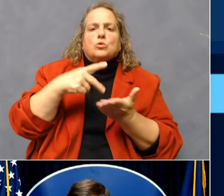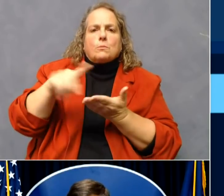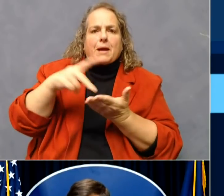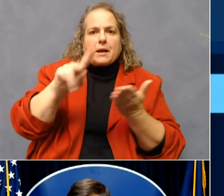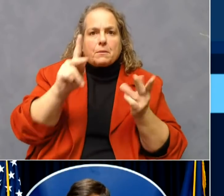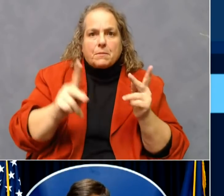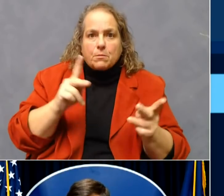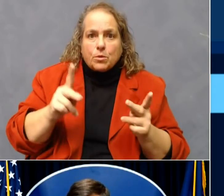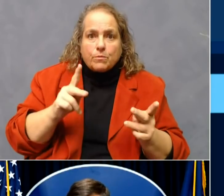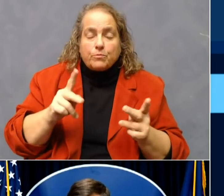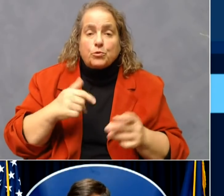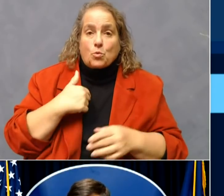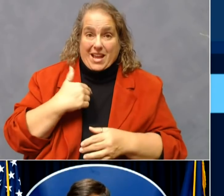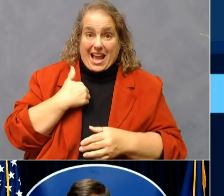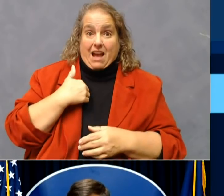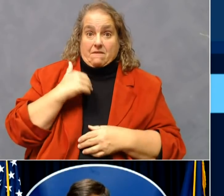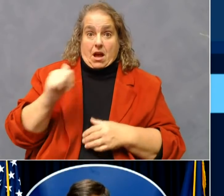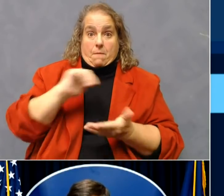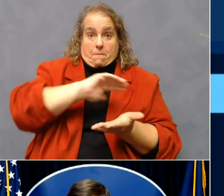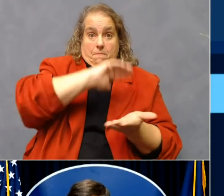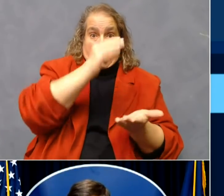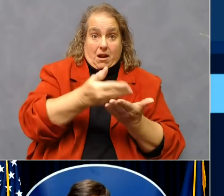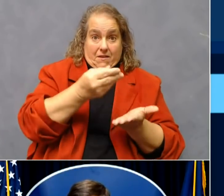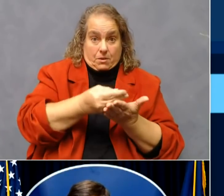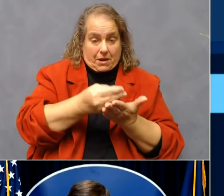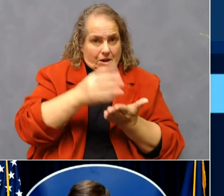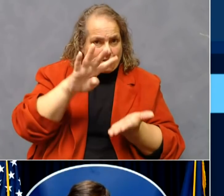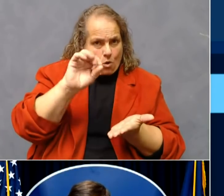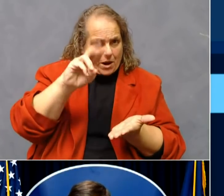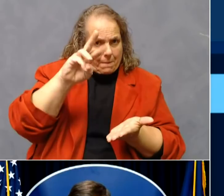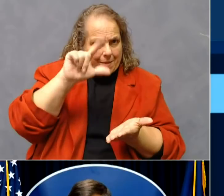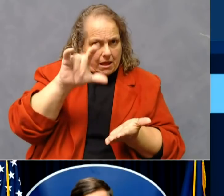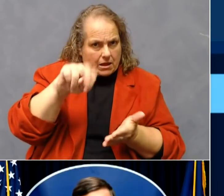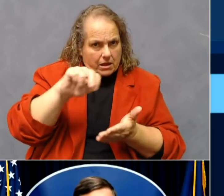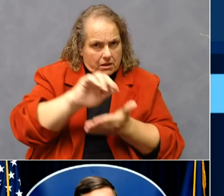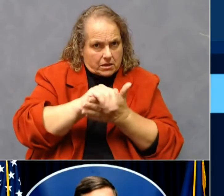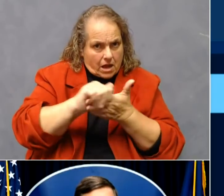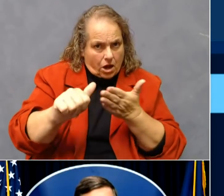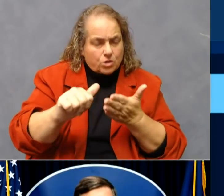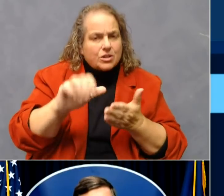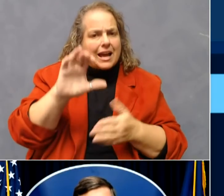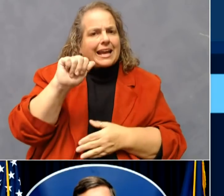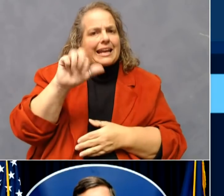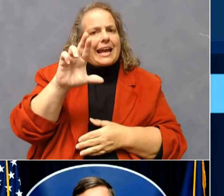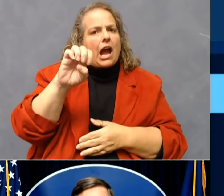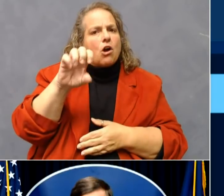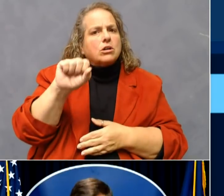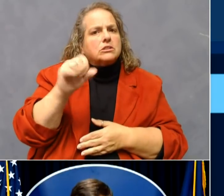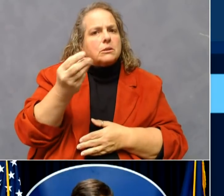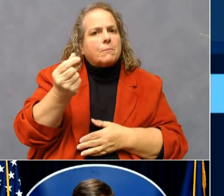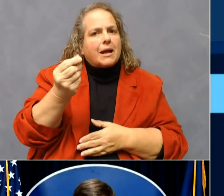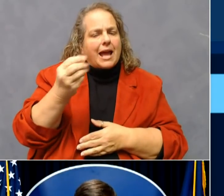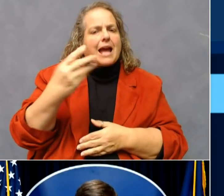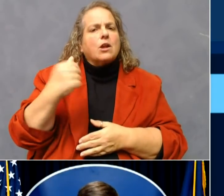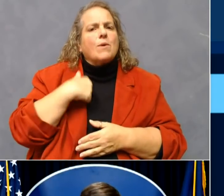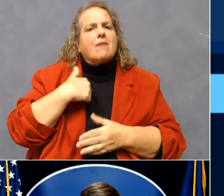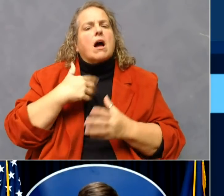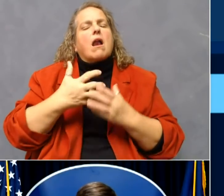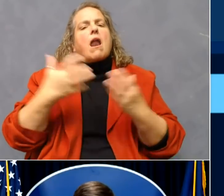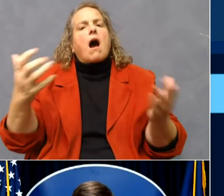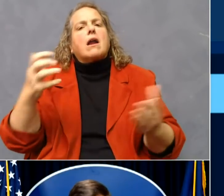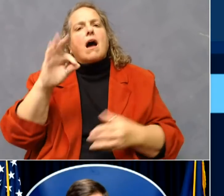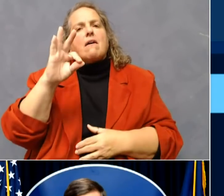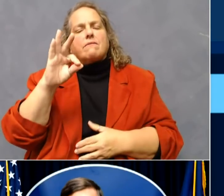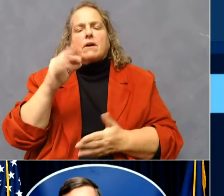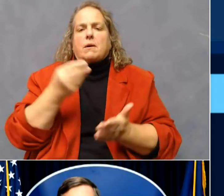$40 million in federal CARES grant money to fund the endeavor. So we have a lot of aid that is out there and available. I know it